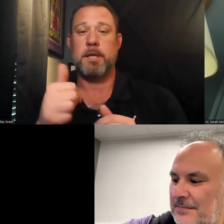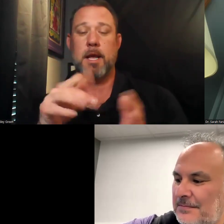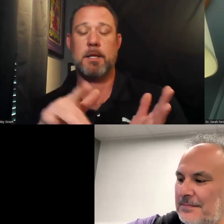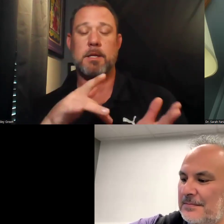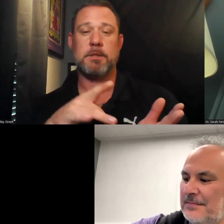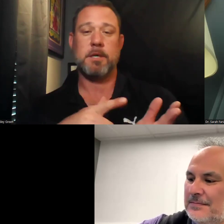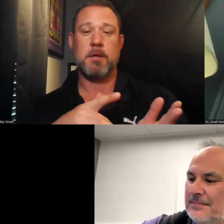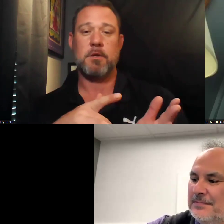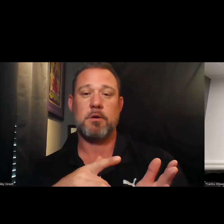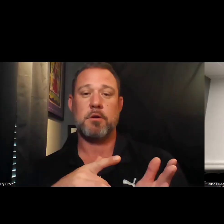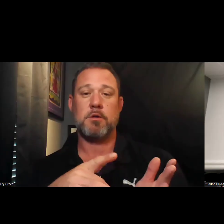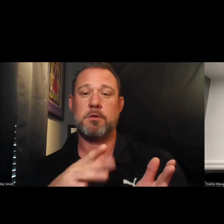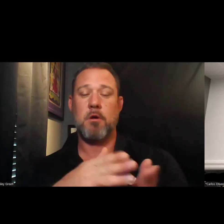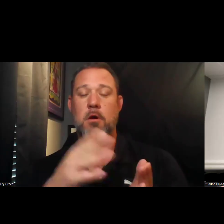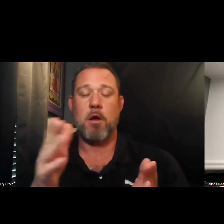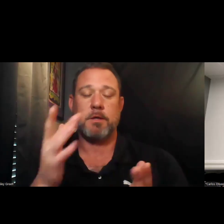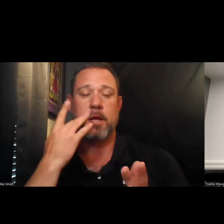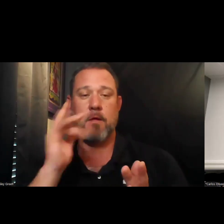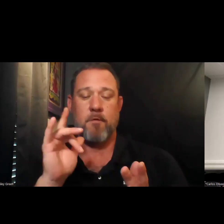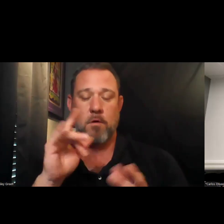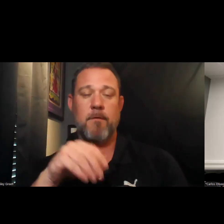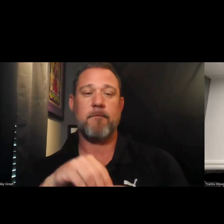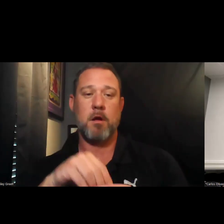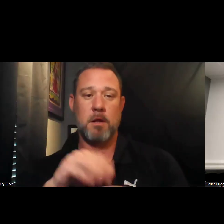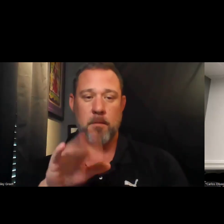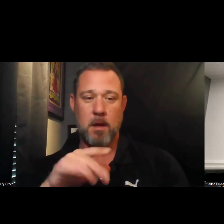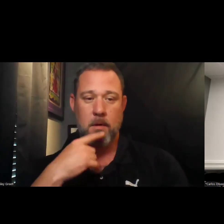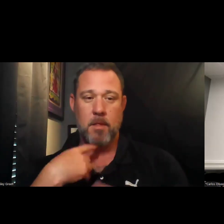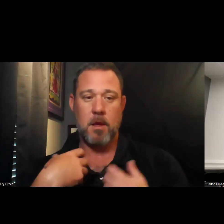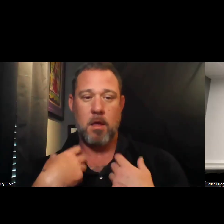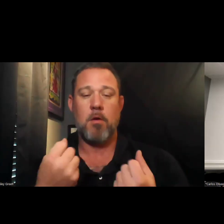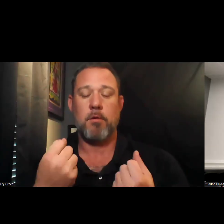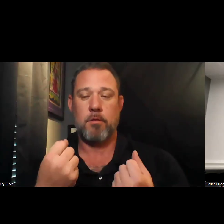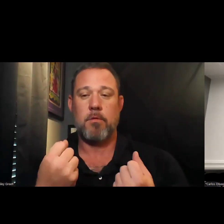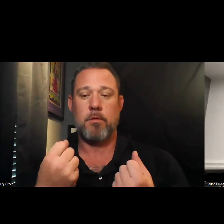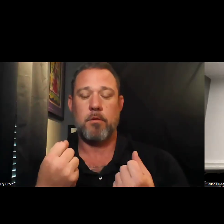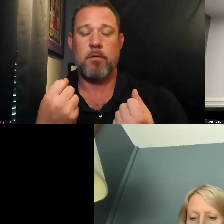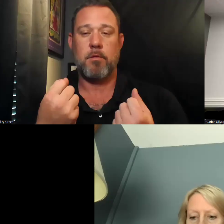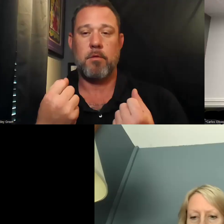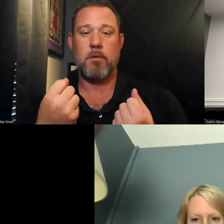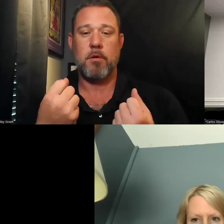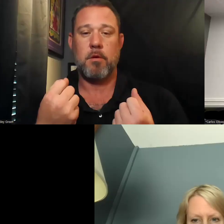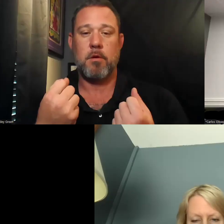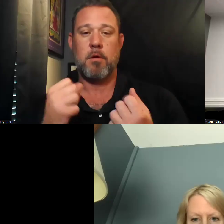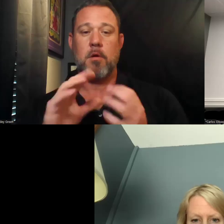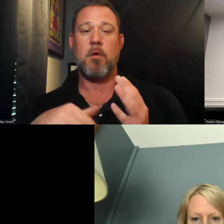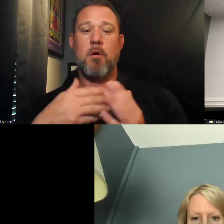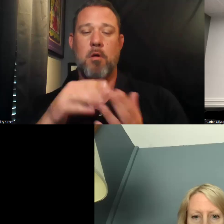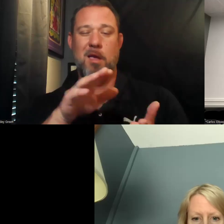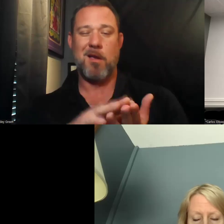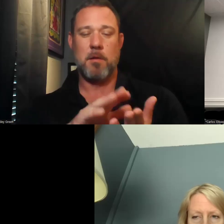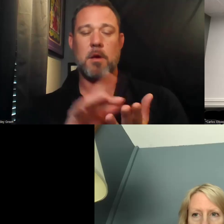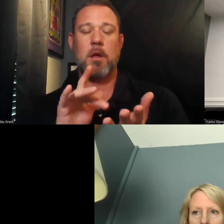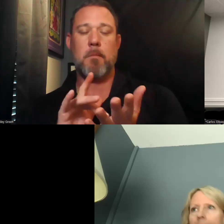centers across California that are funded by the Department of Public Health. They're all at academic